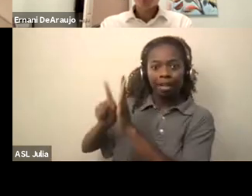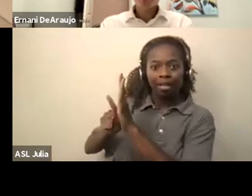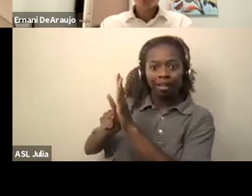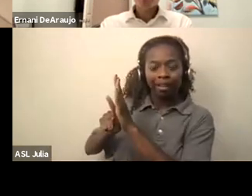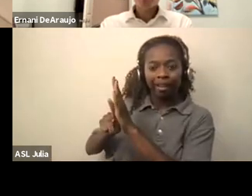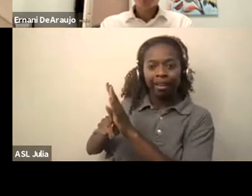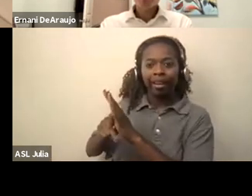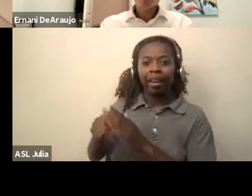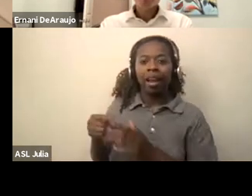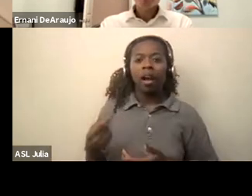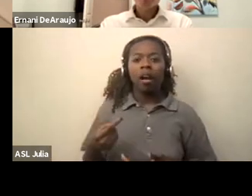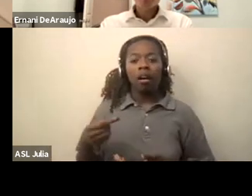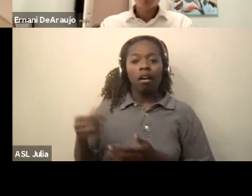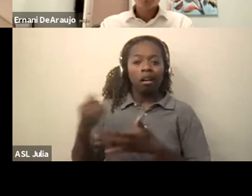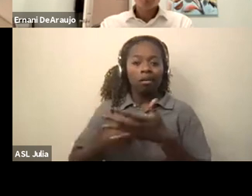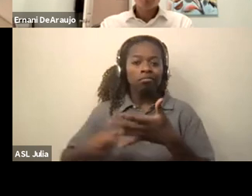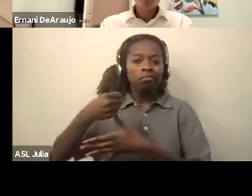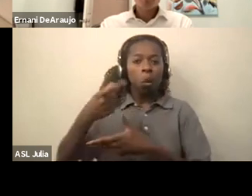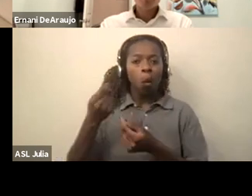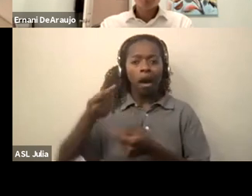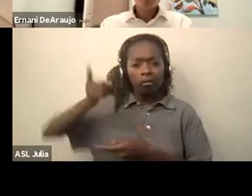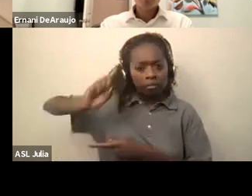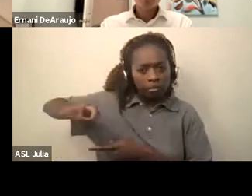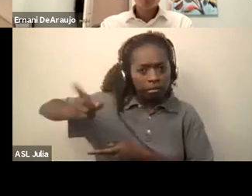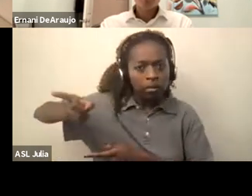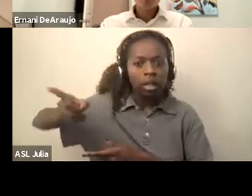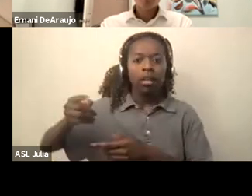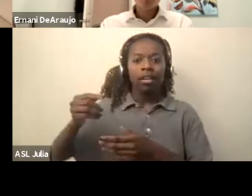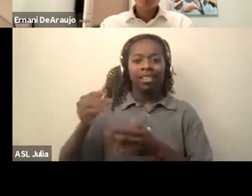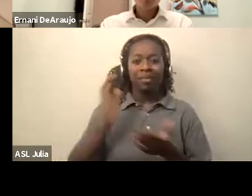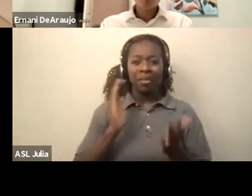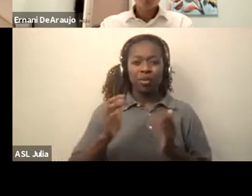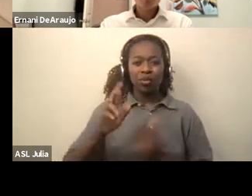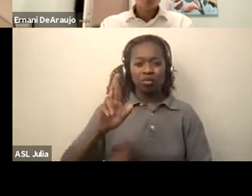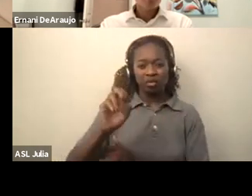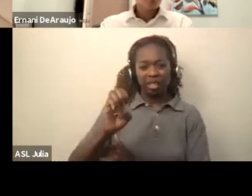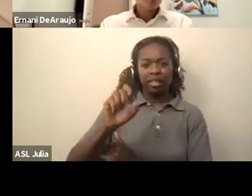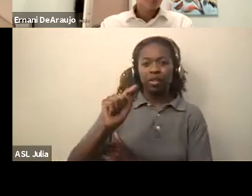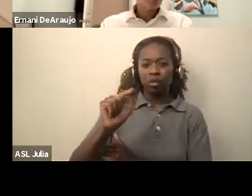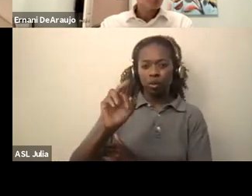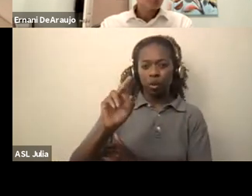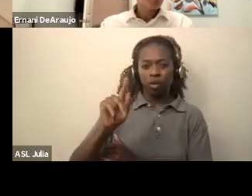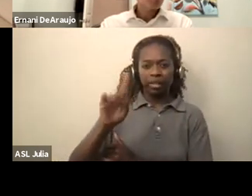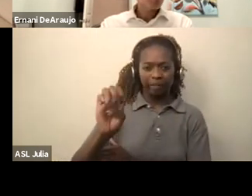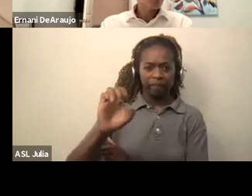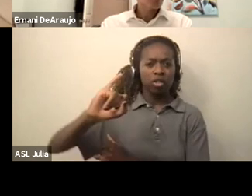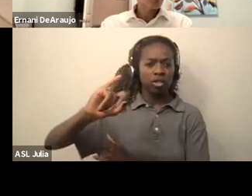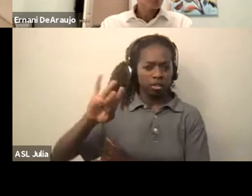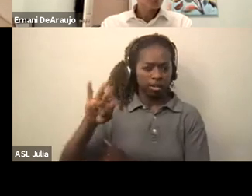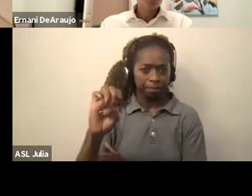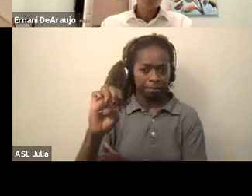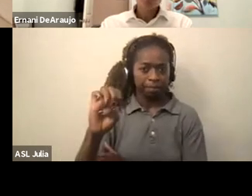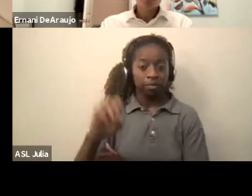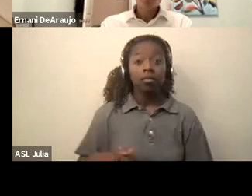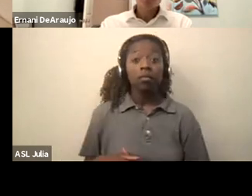school policing over restorative justice despite evidence that proves otherwise the code of conduct